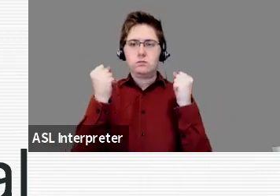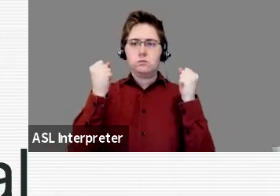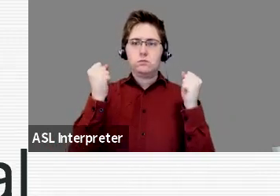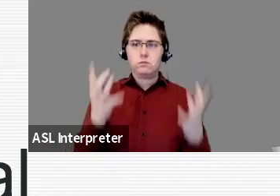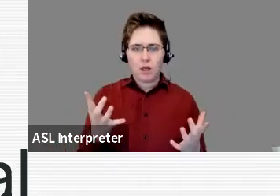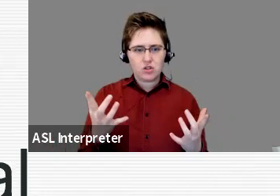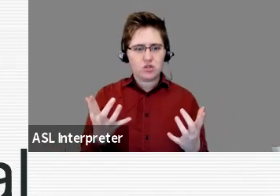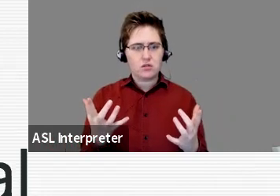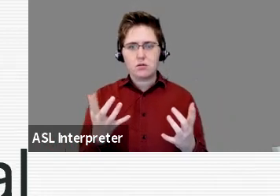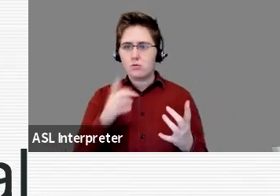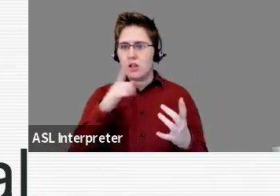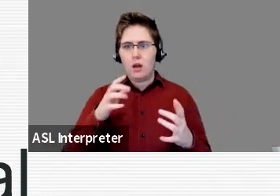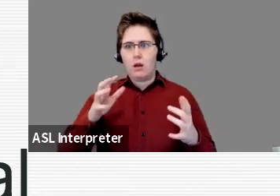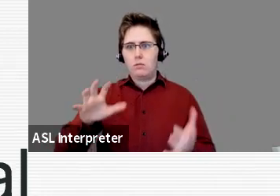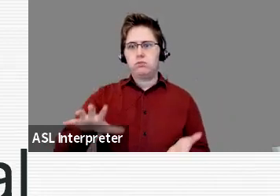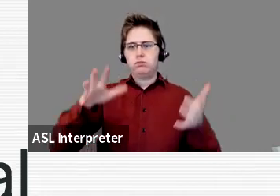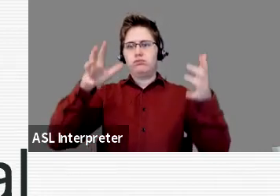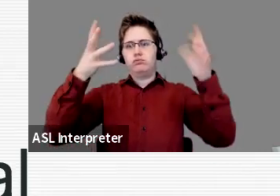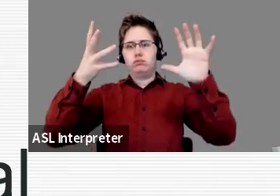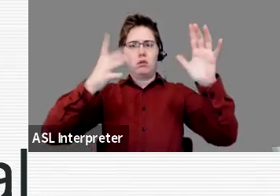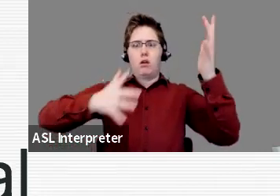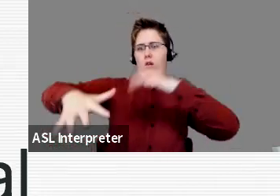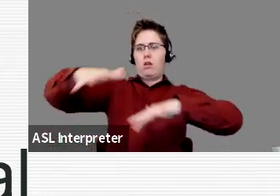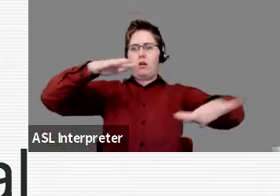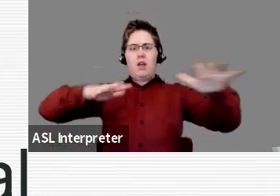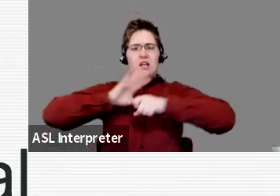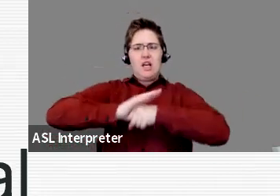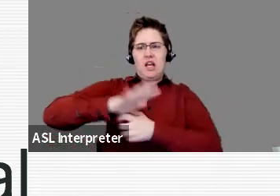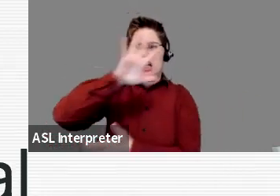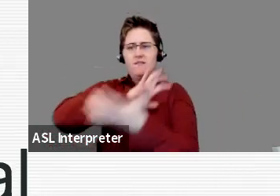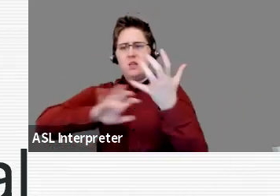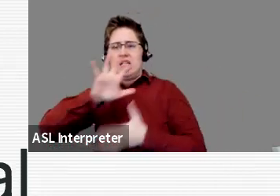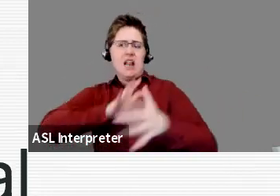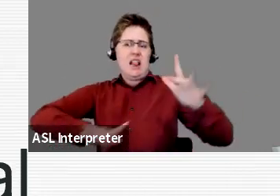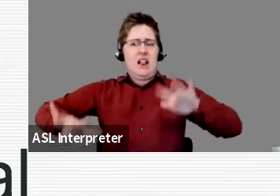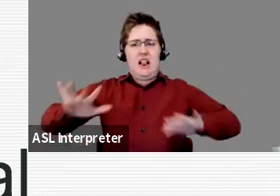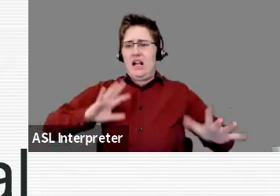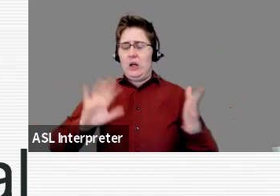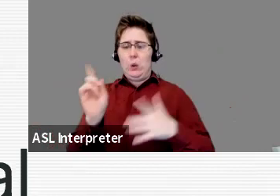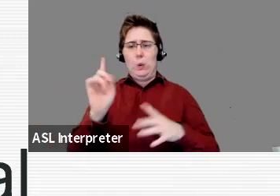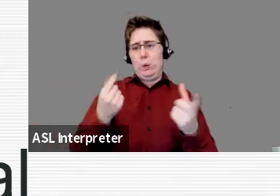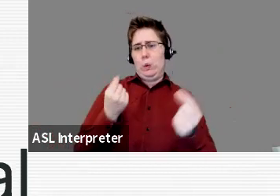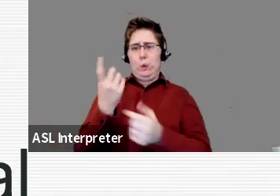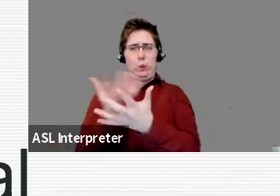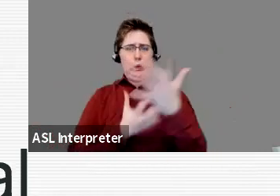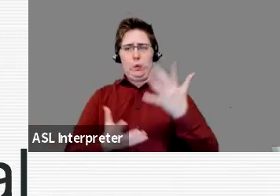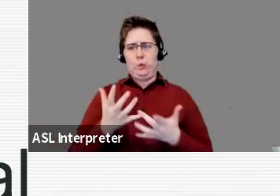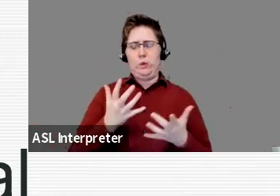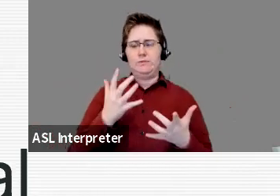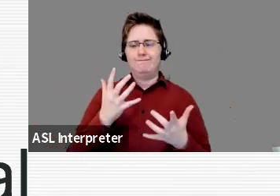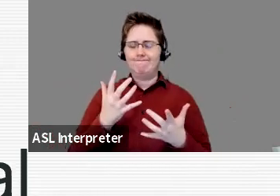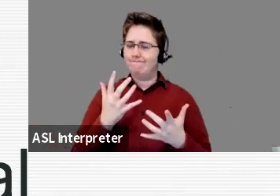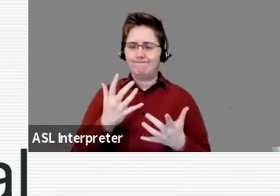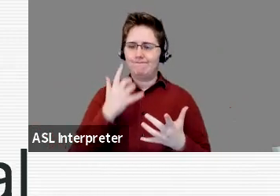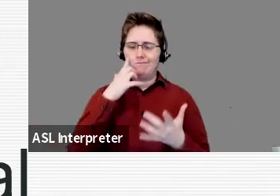has been thrown up in the air and there's a lot of stress and confusion in trying to find your footing, for many of